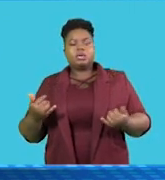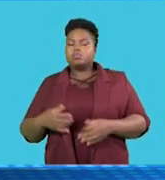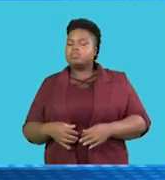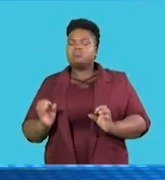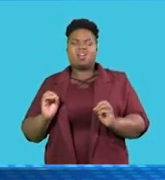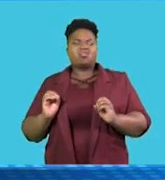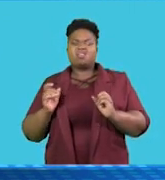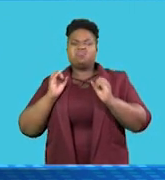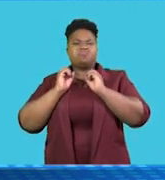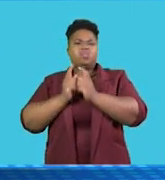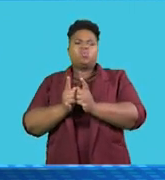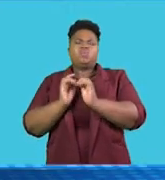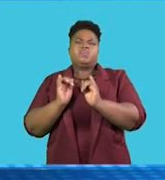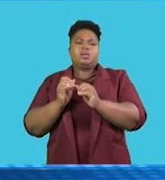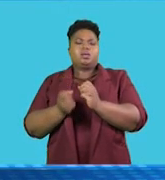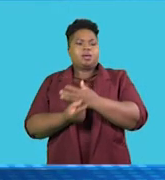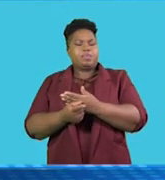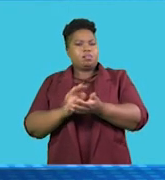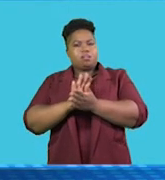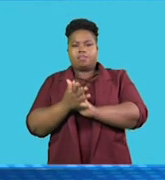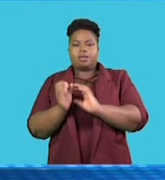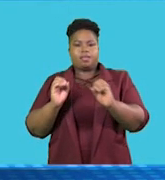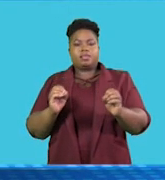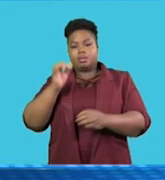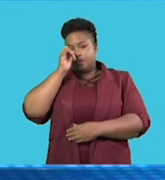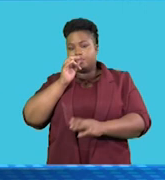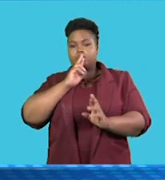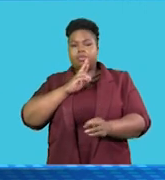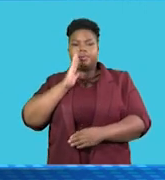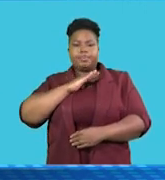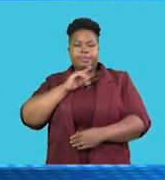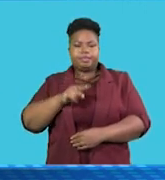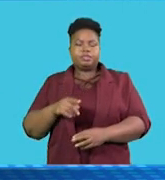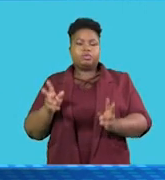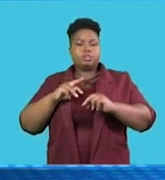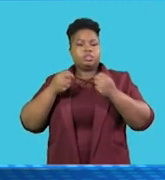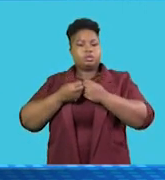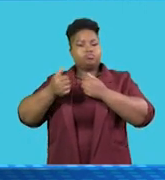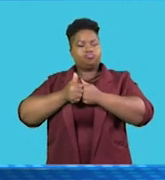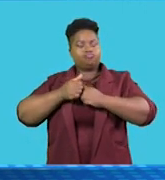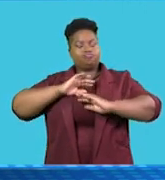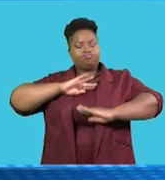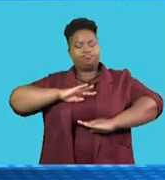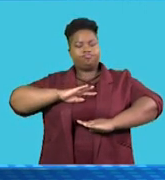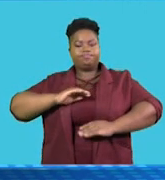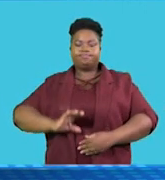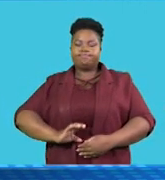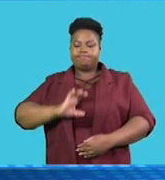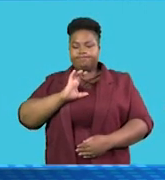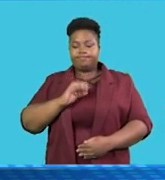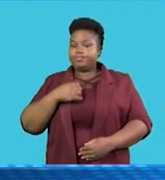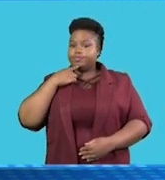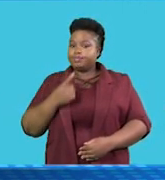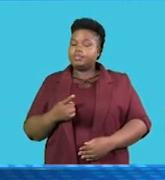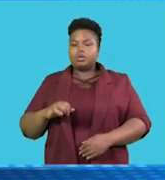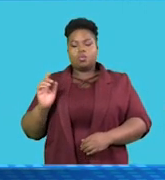incident-free with no incidents of disruption and criminality reported. The NetJoints is thus satisfied and confident that, like